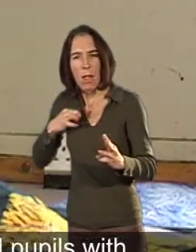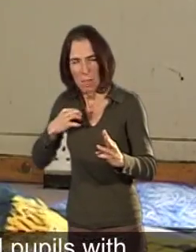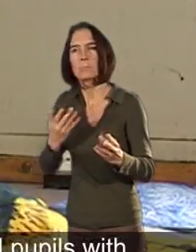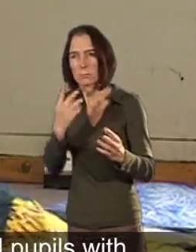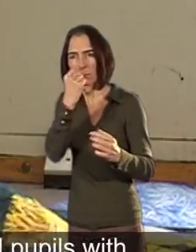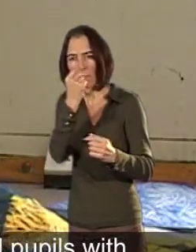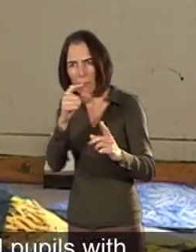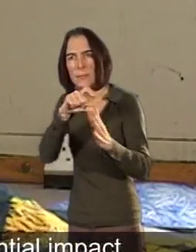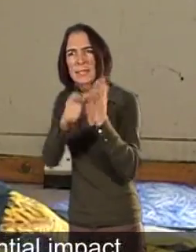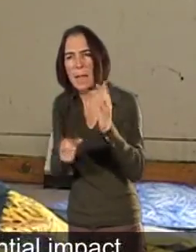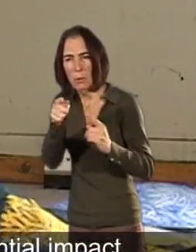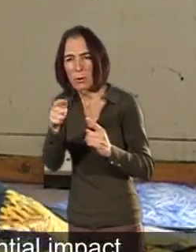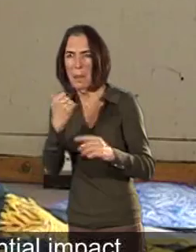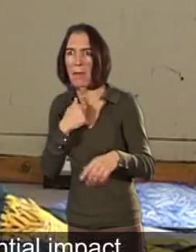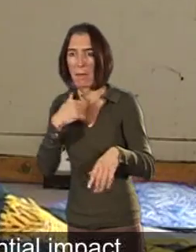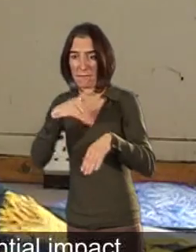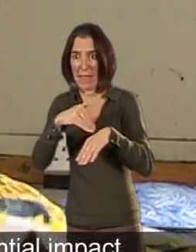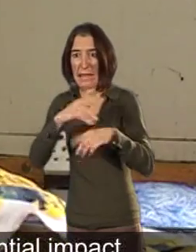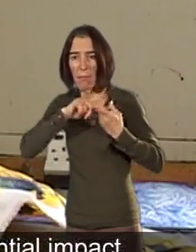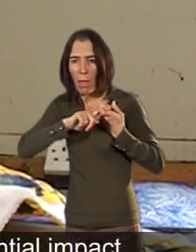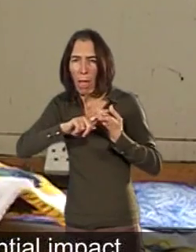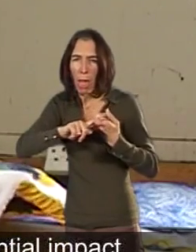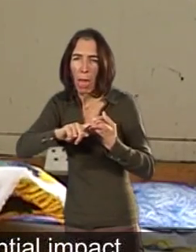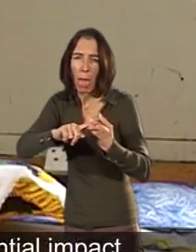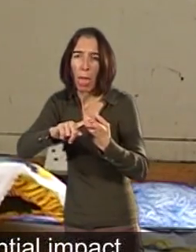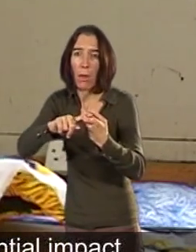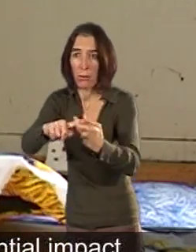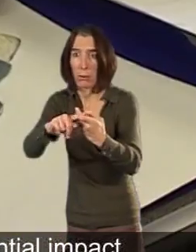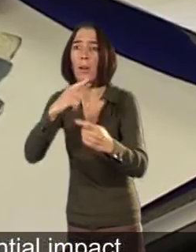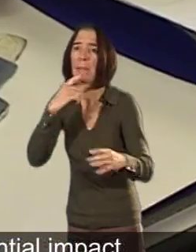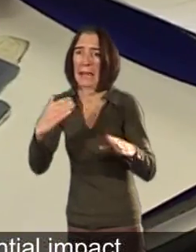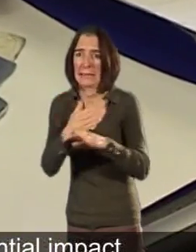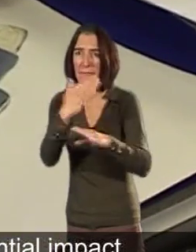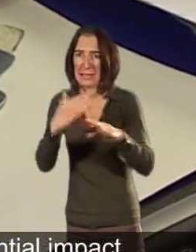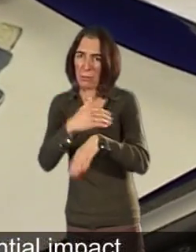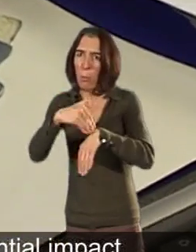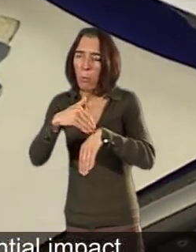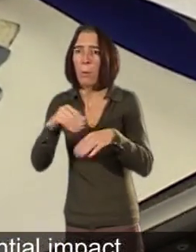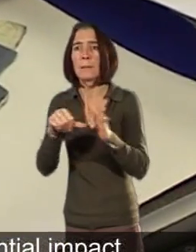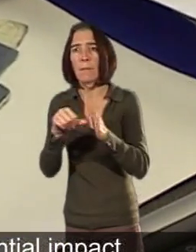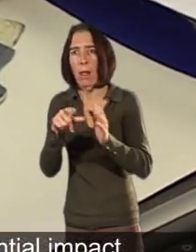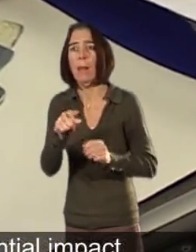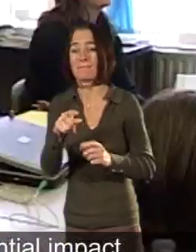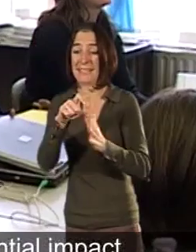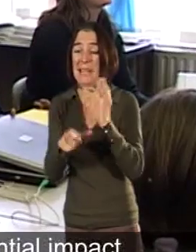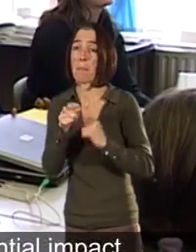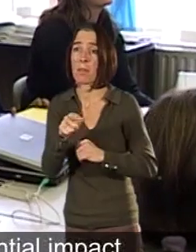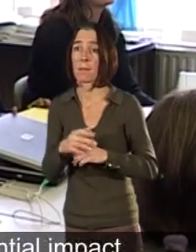be disabled, where their impairment has a long-term substantial impact on their ability to carry out day-to-day